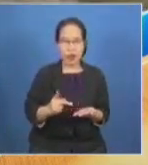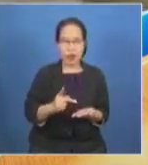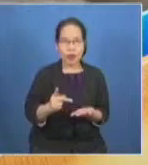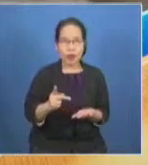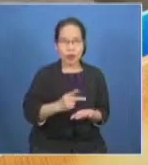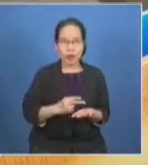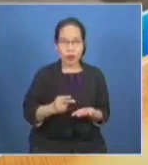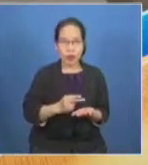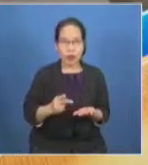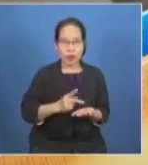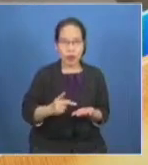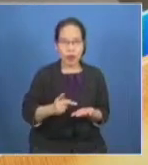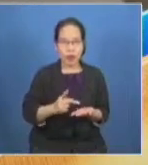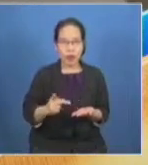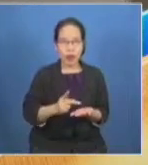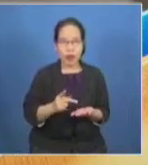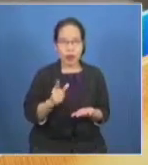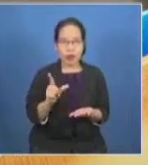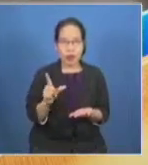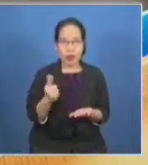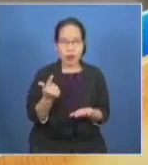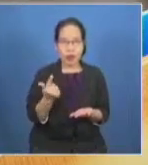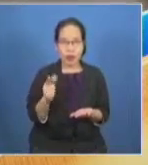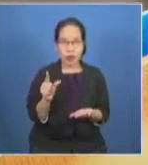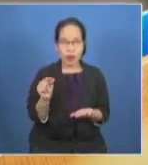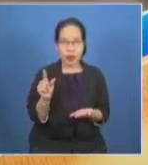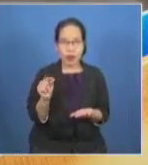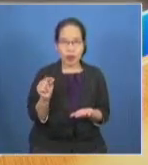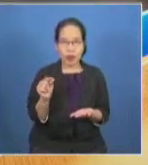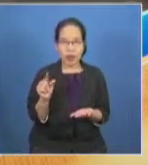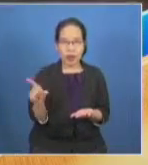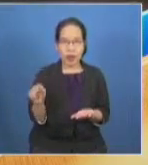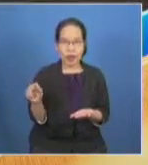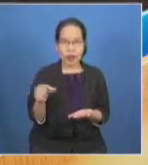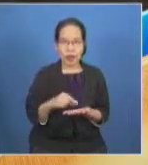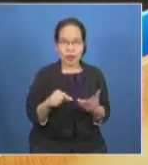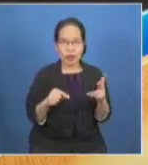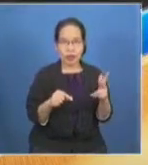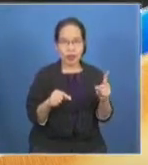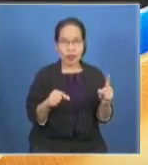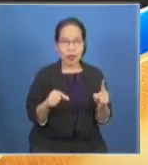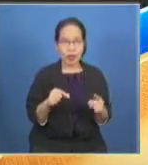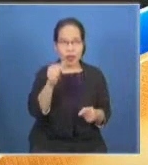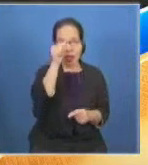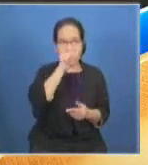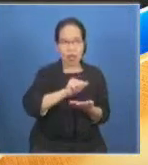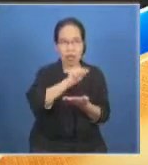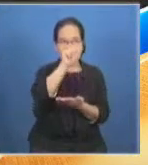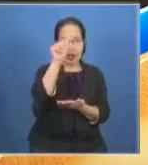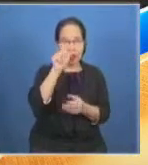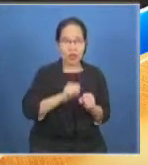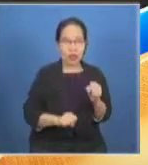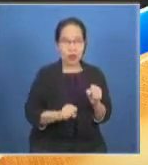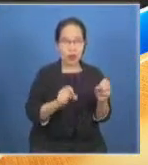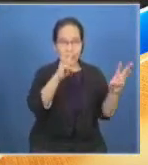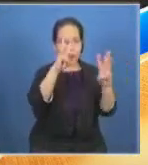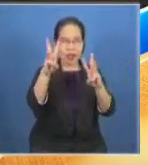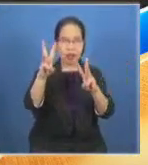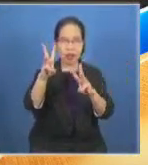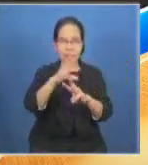written, according to St. Paul, in chapter 20, verse 31 of the book of Acts.